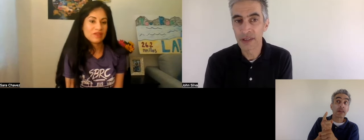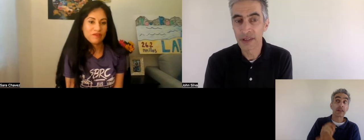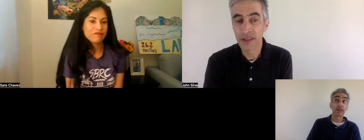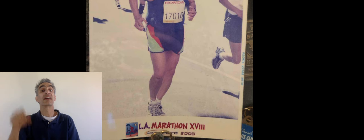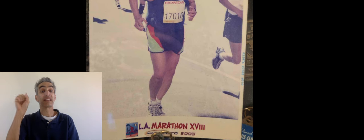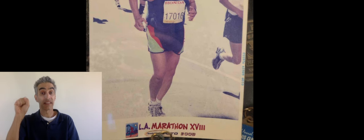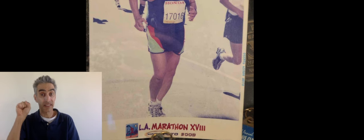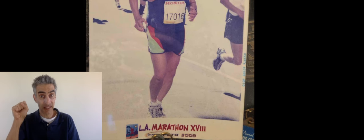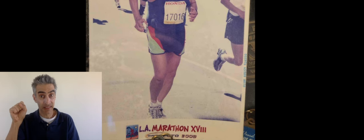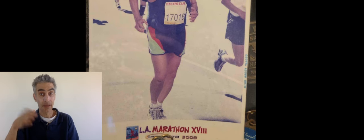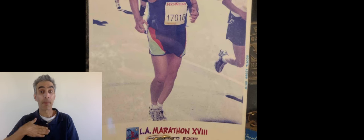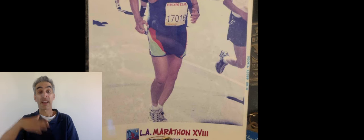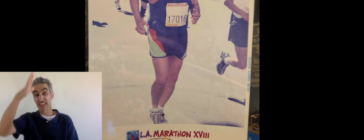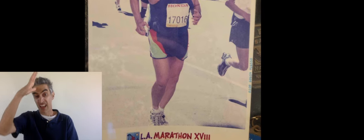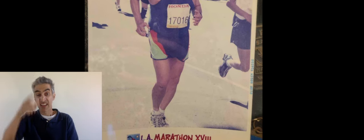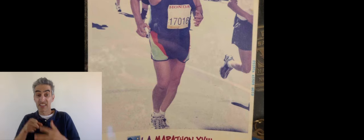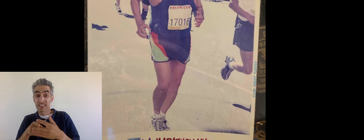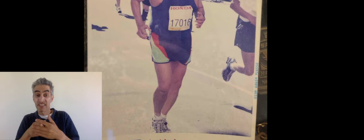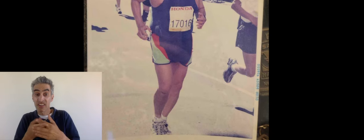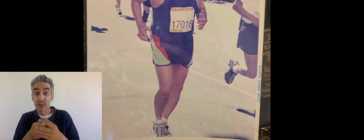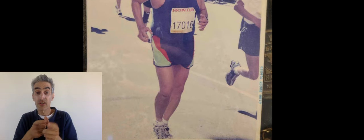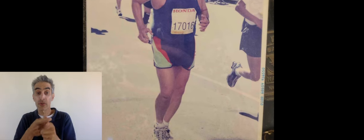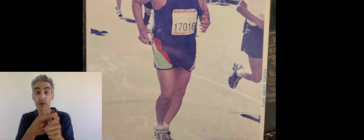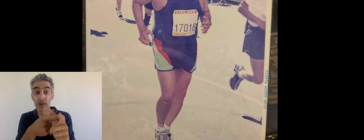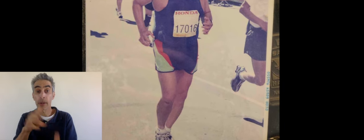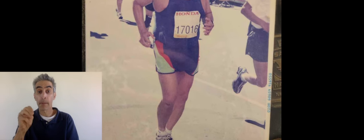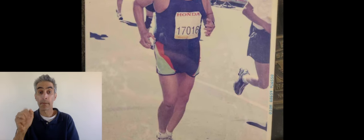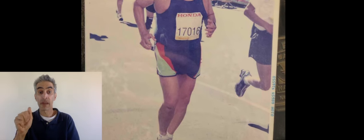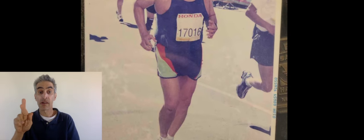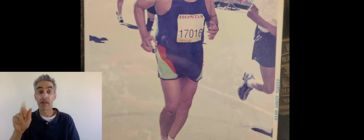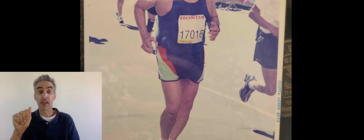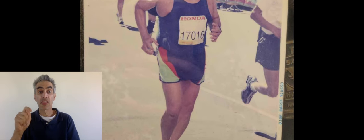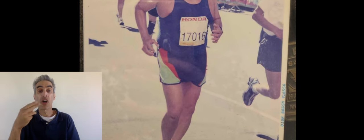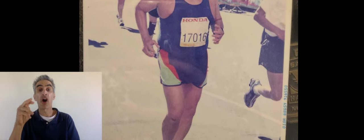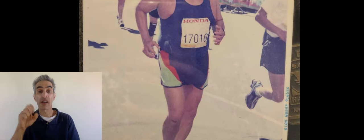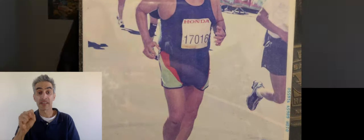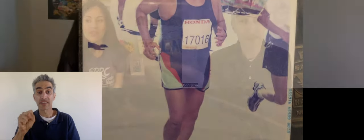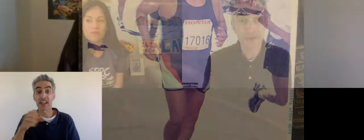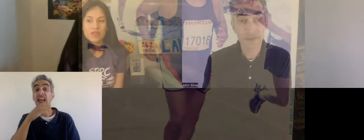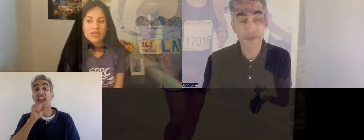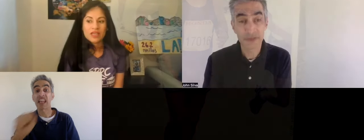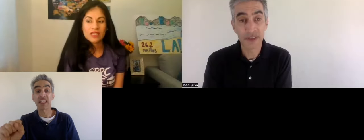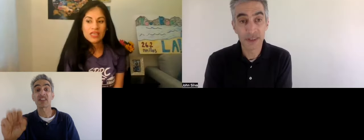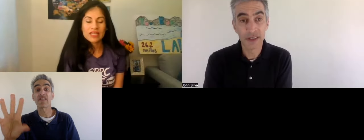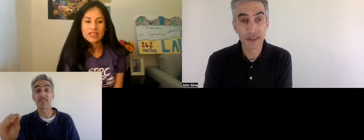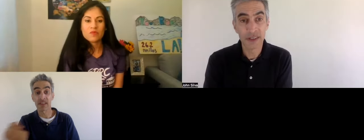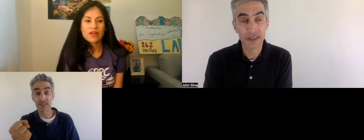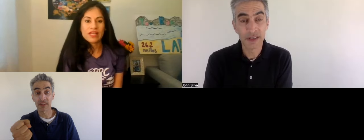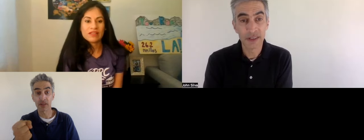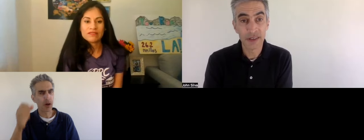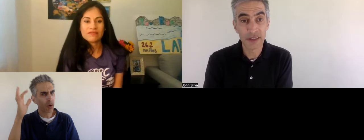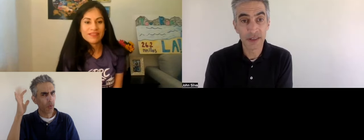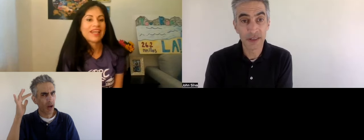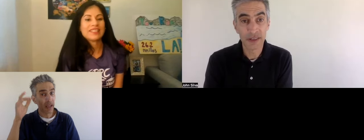was in his 50s. Oh, wow. Just to be healthy, he started running in his 50s and he ended up